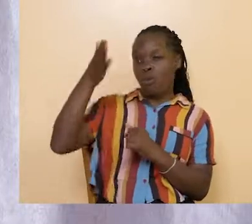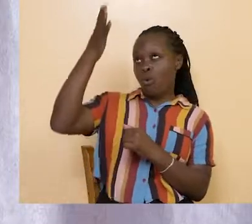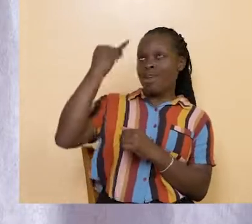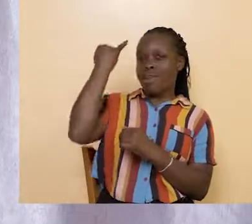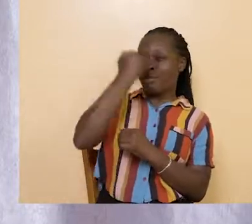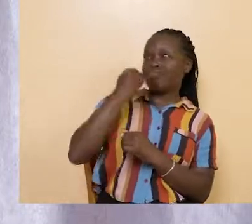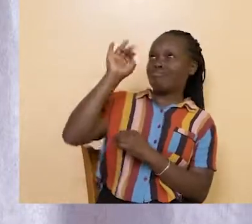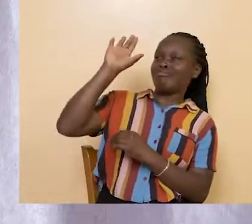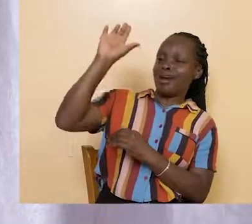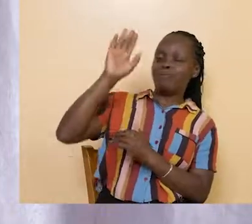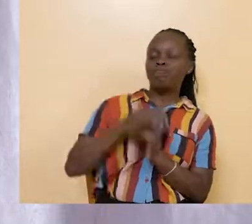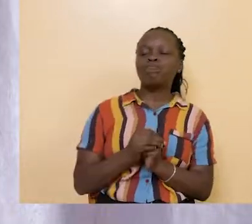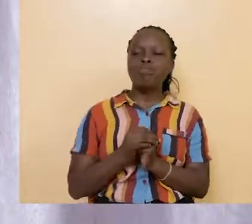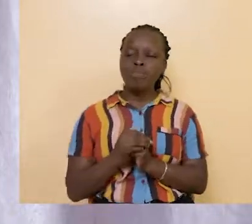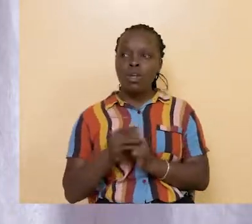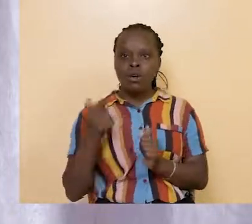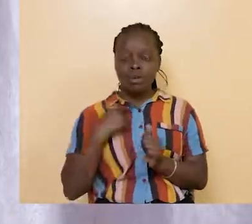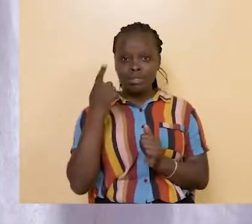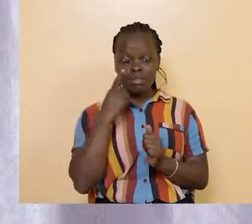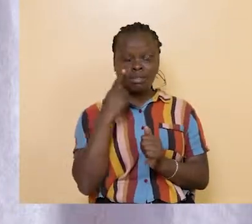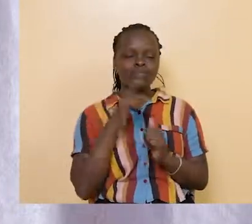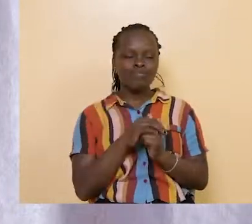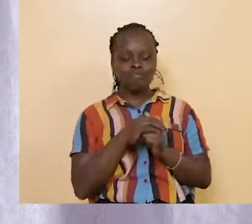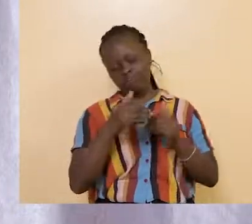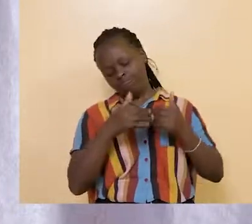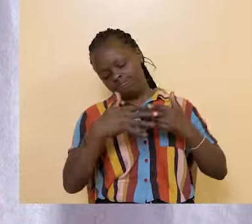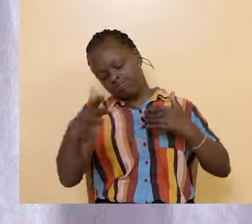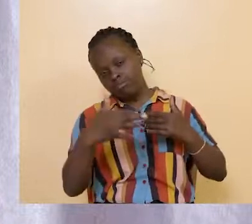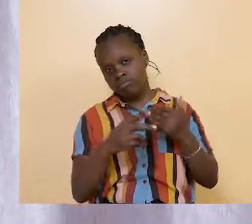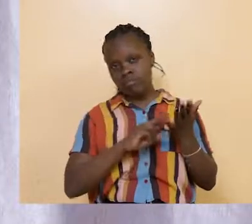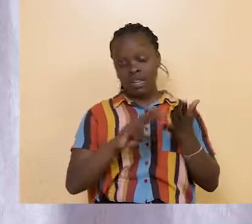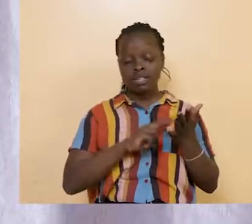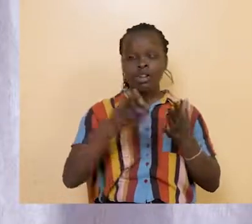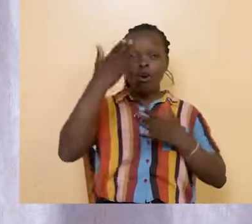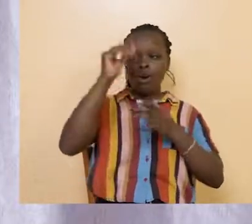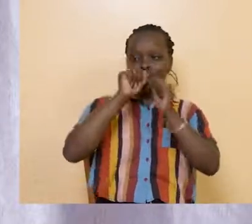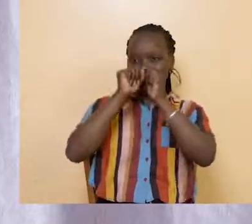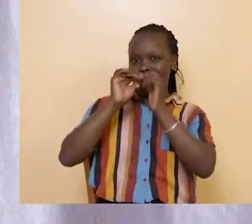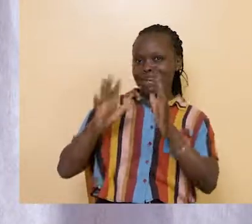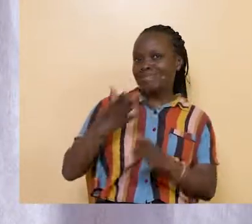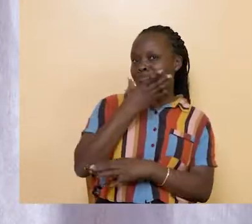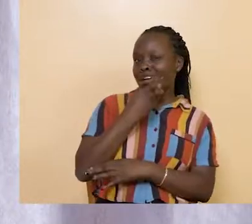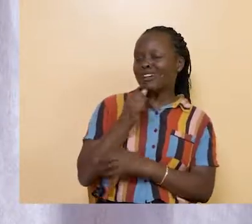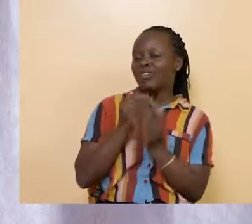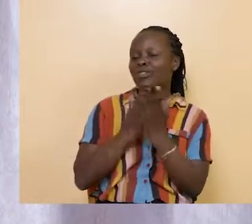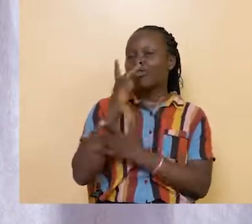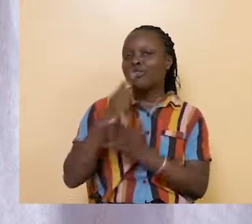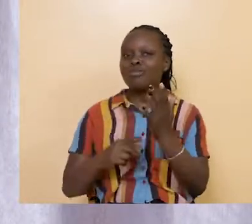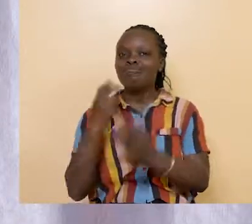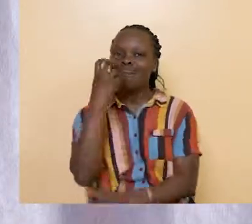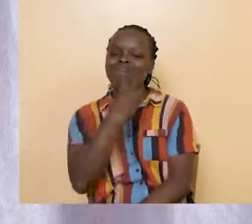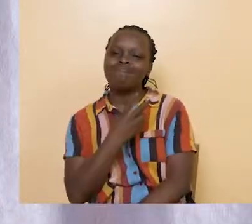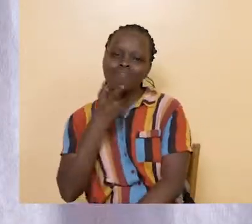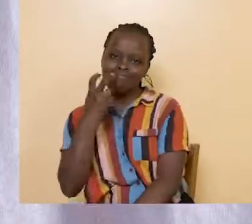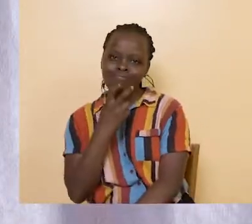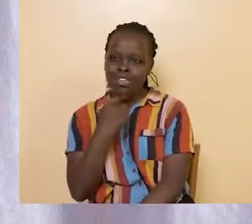in the likeness of God. We see further in verses 28-30, God blessing man, and God blesses man and gives